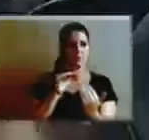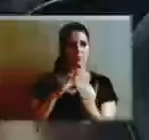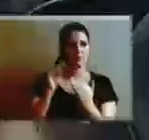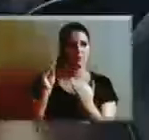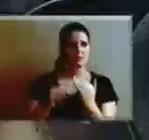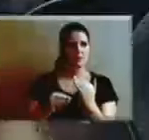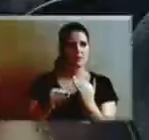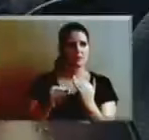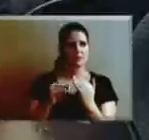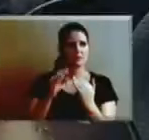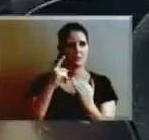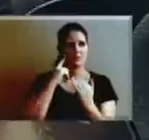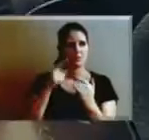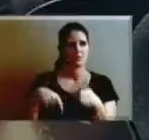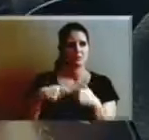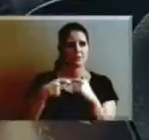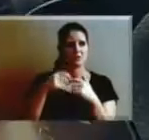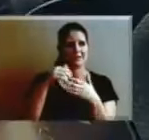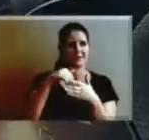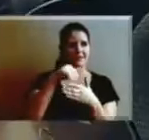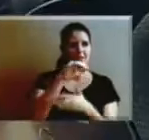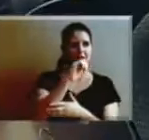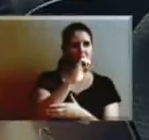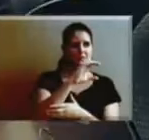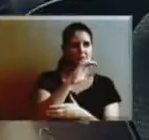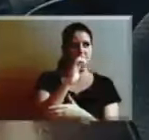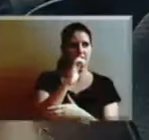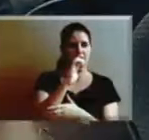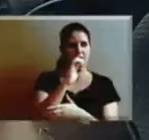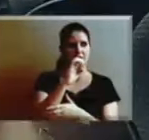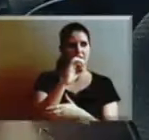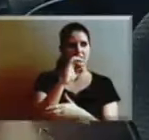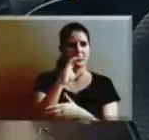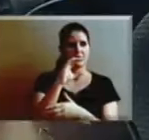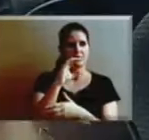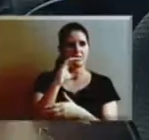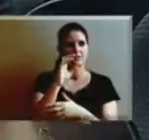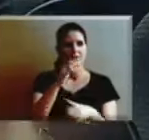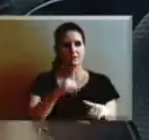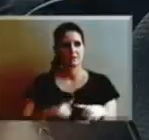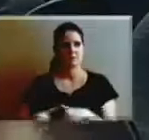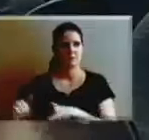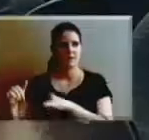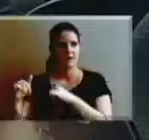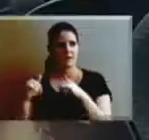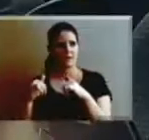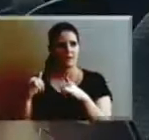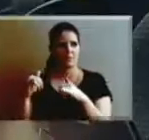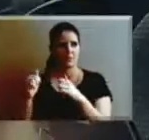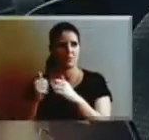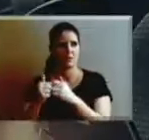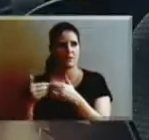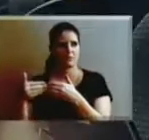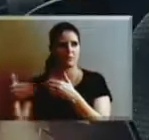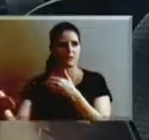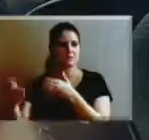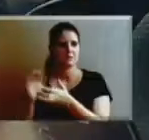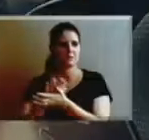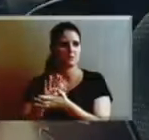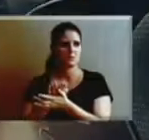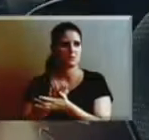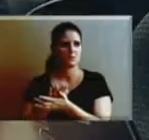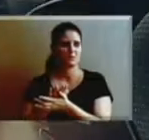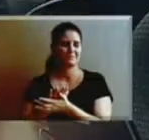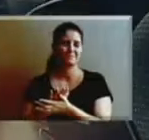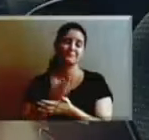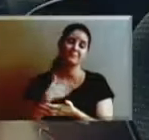ideally that's what would occur, that it would not be disproportionate. It would be proportionate with the rest of the suspensions in the school. I have a little